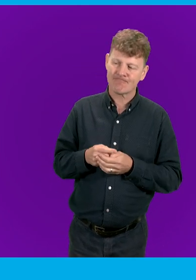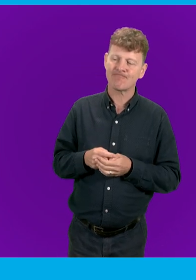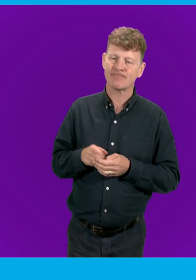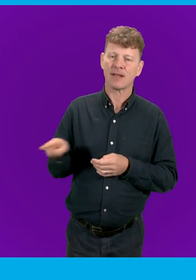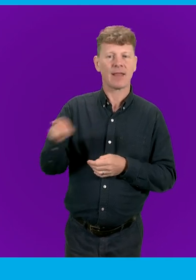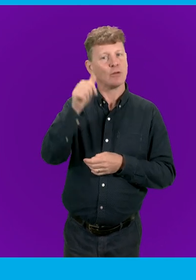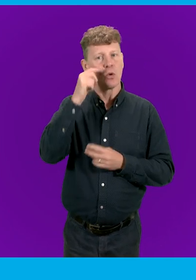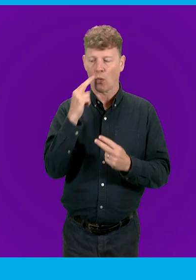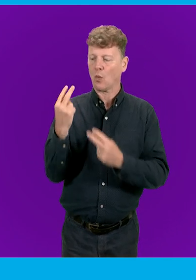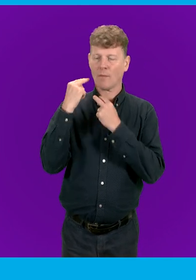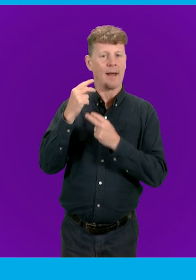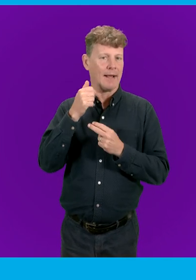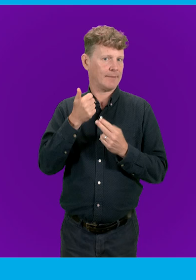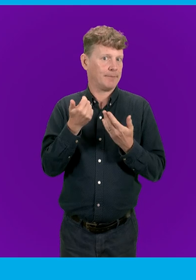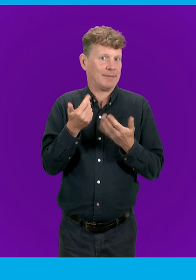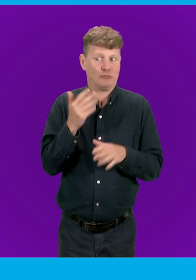experienced. Yeah.